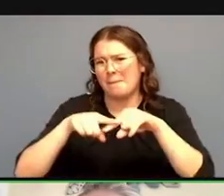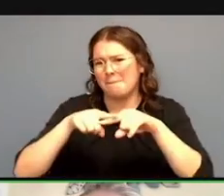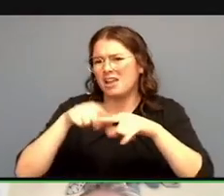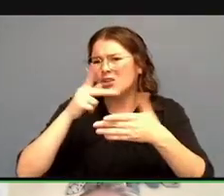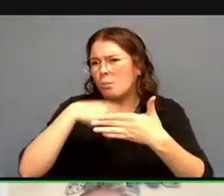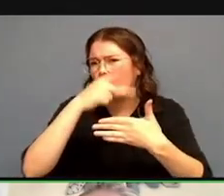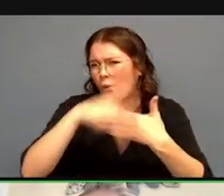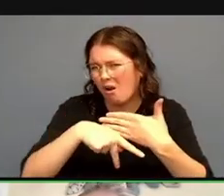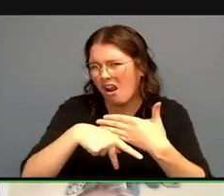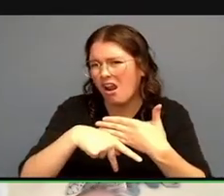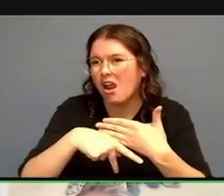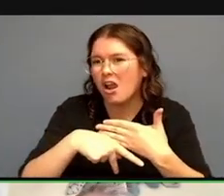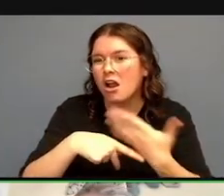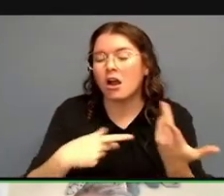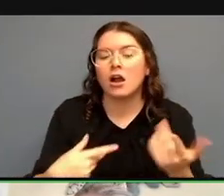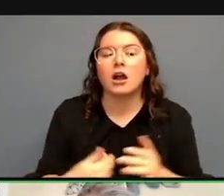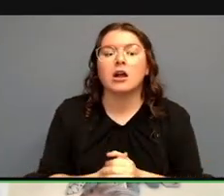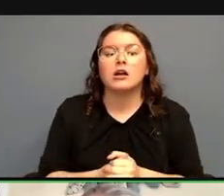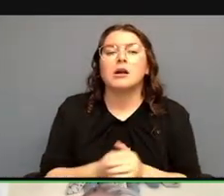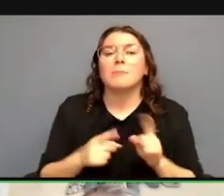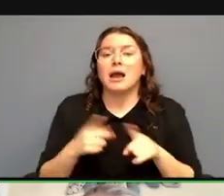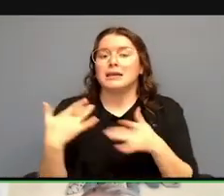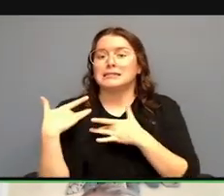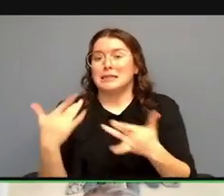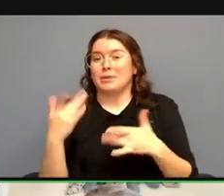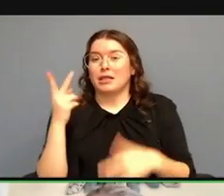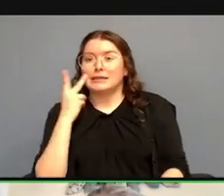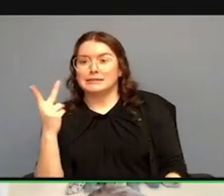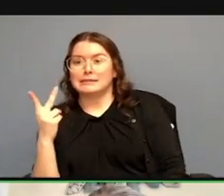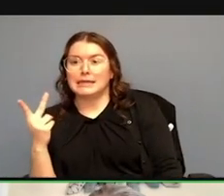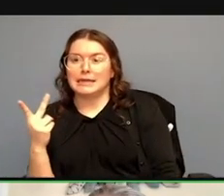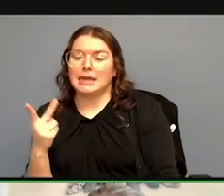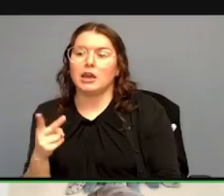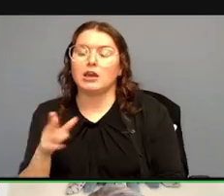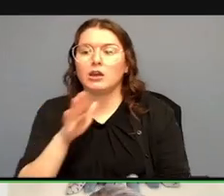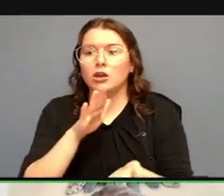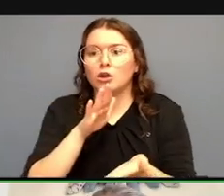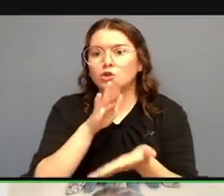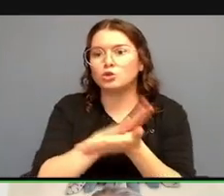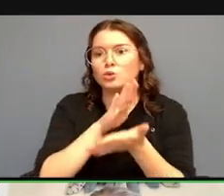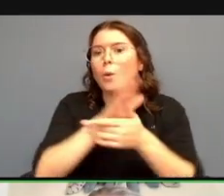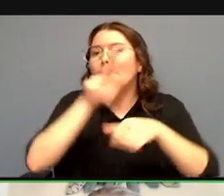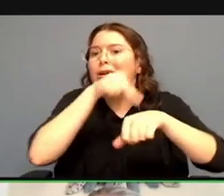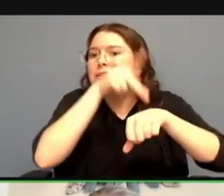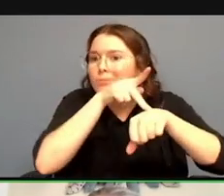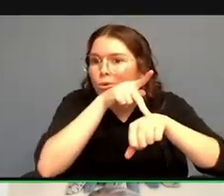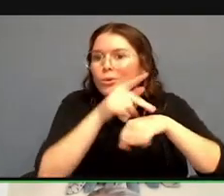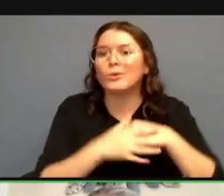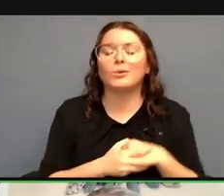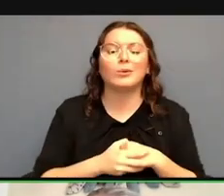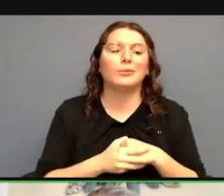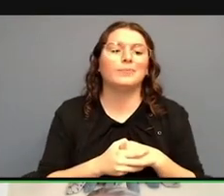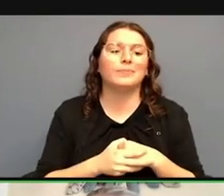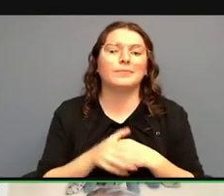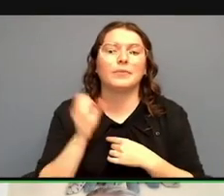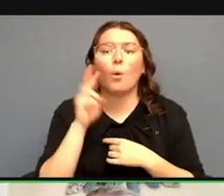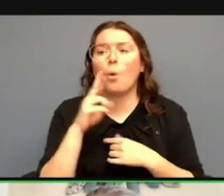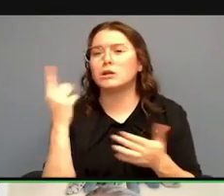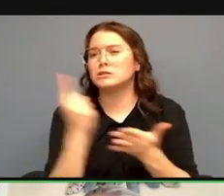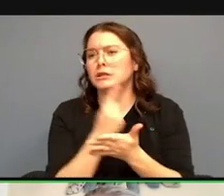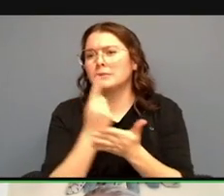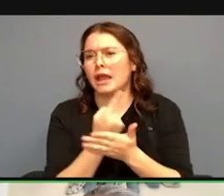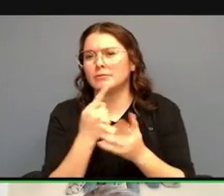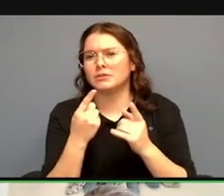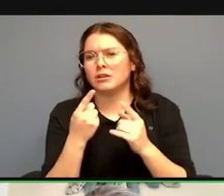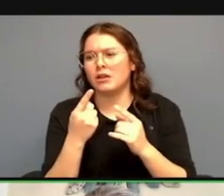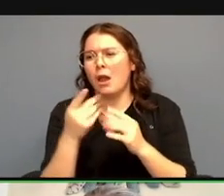program, but we're going to typically see a school site principal. Sometimes someone from the